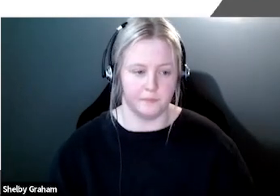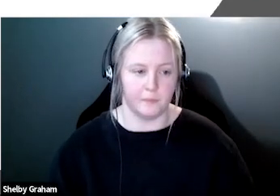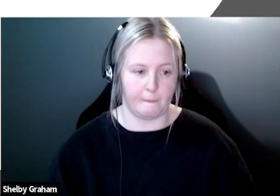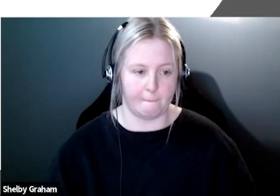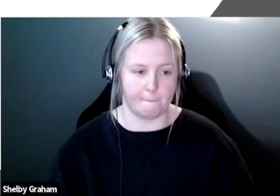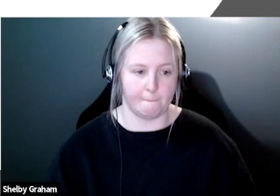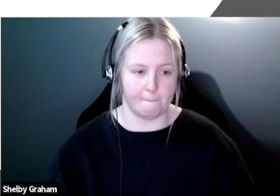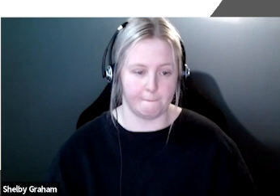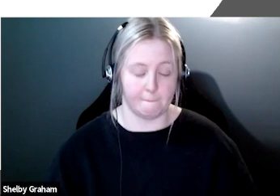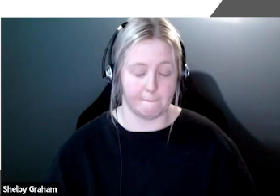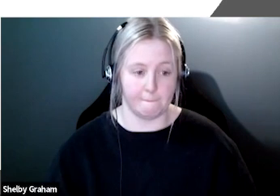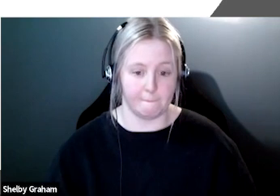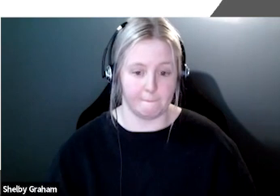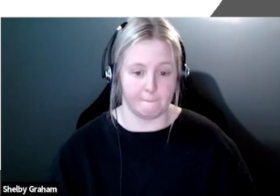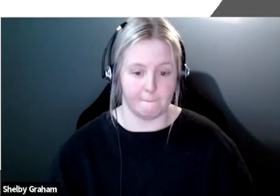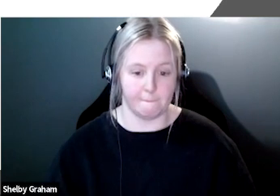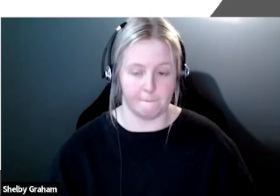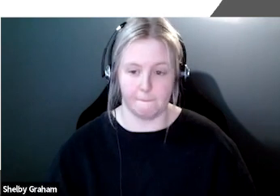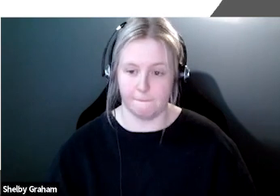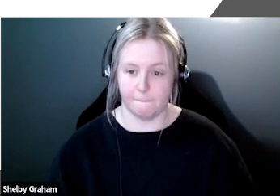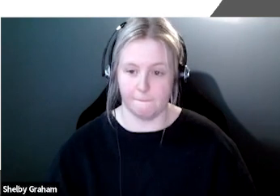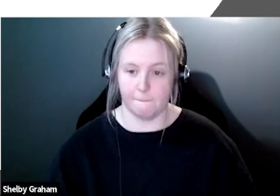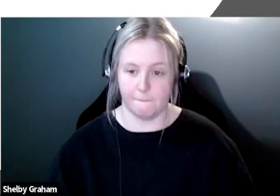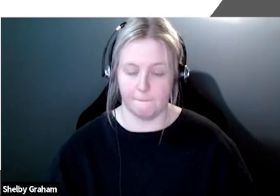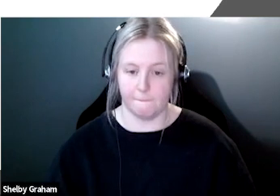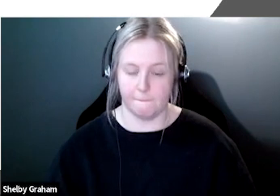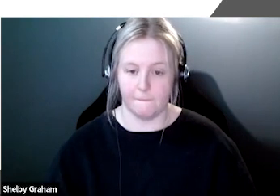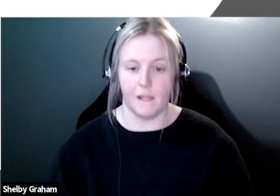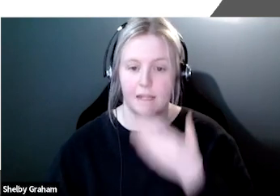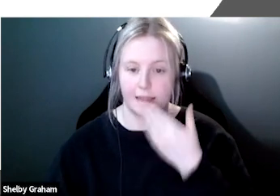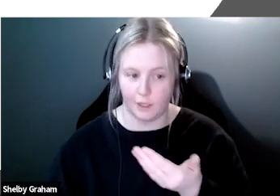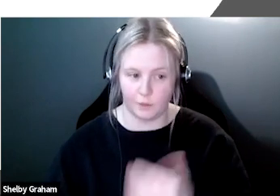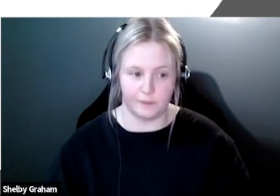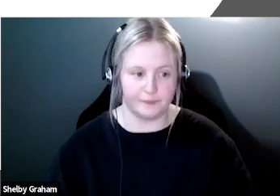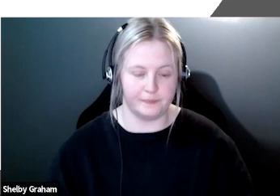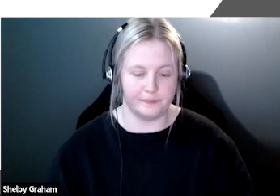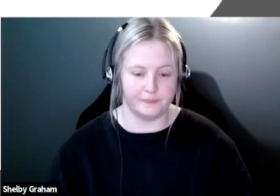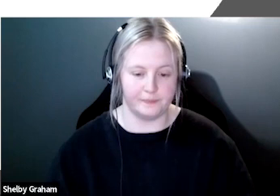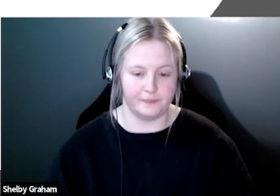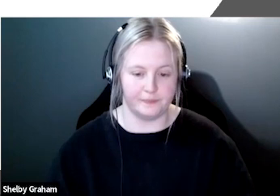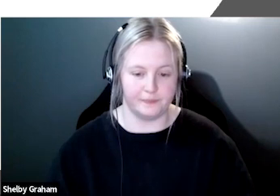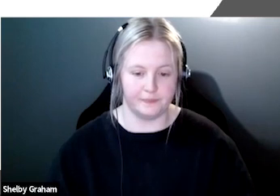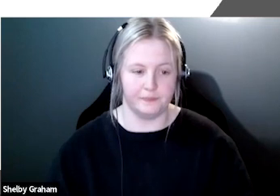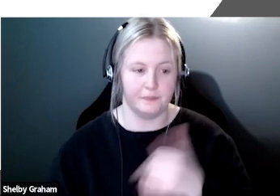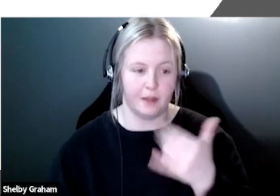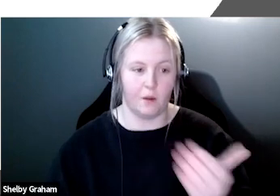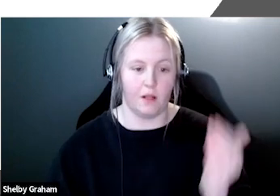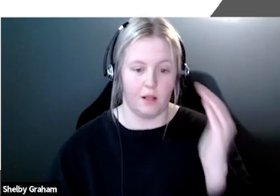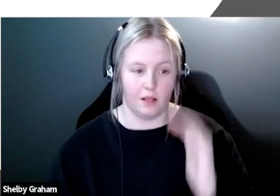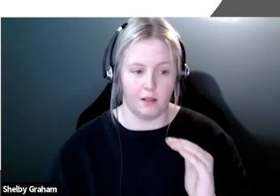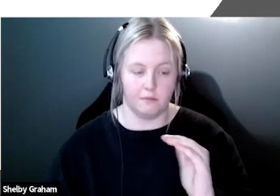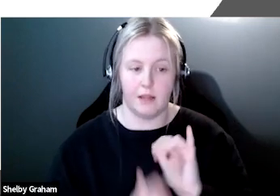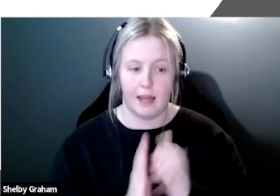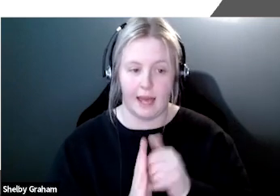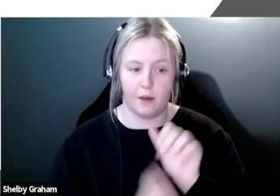Thank you so much, Kristina. I'm now going to move on to the next portion of how the Autism